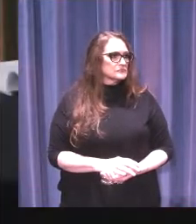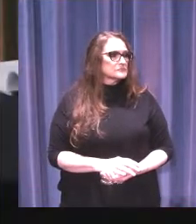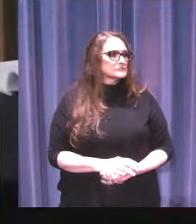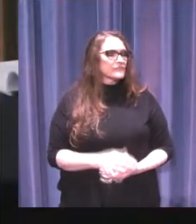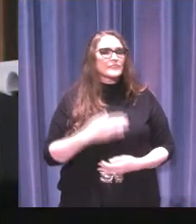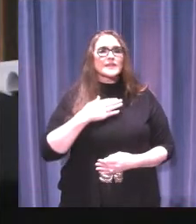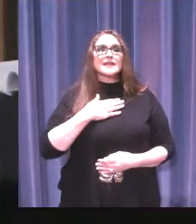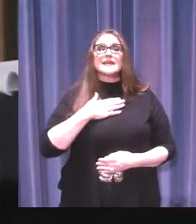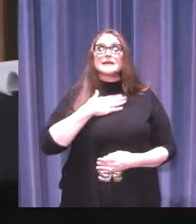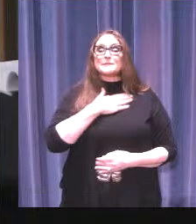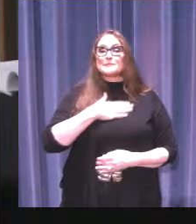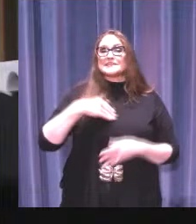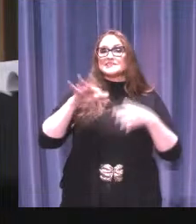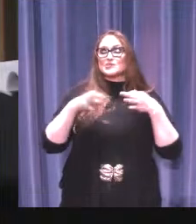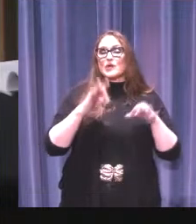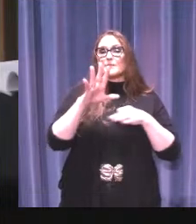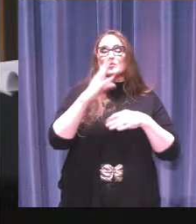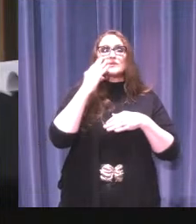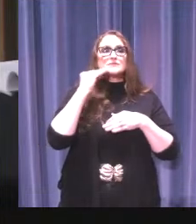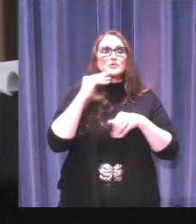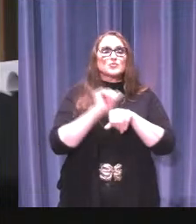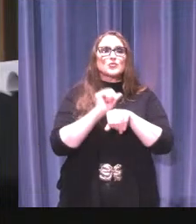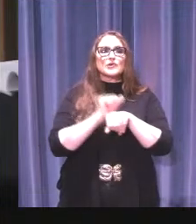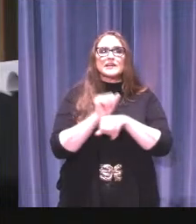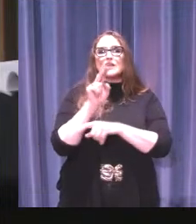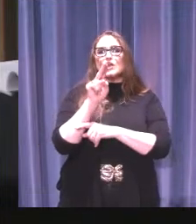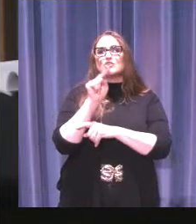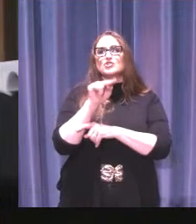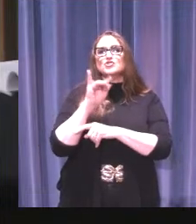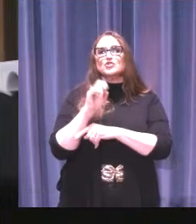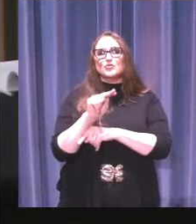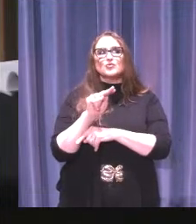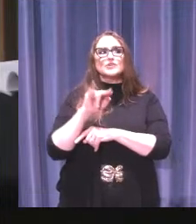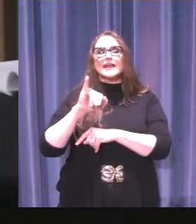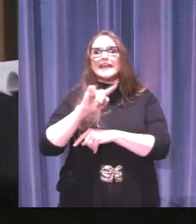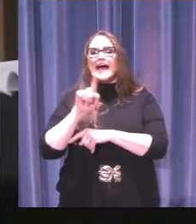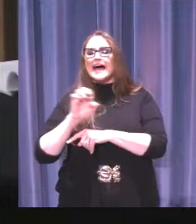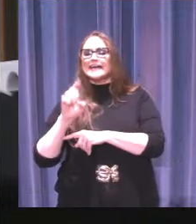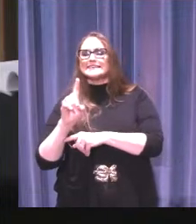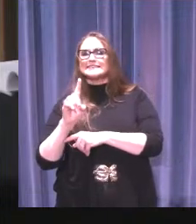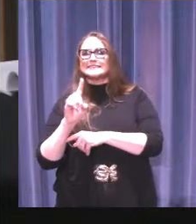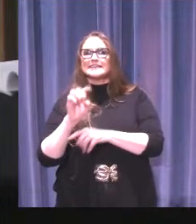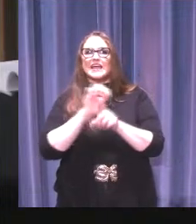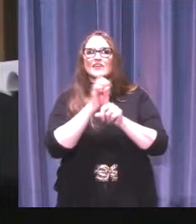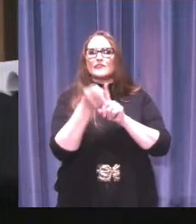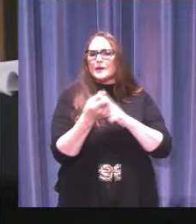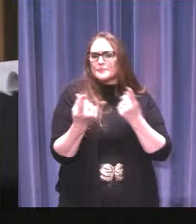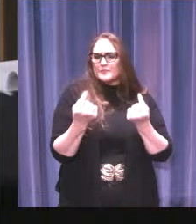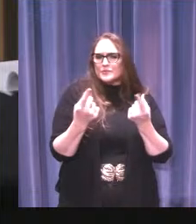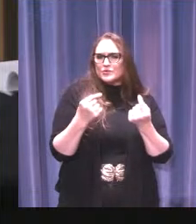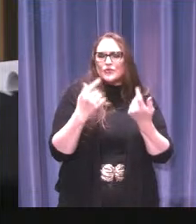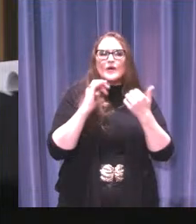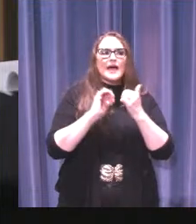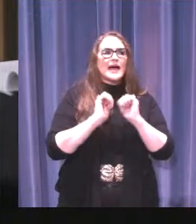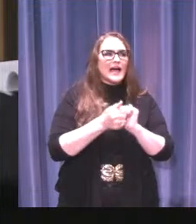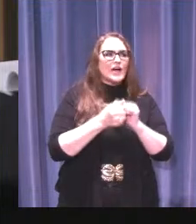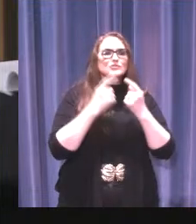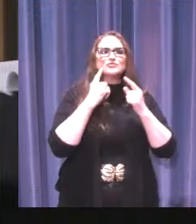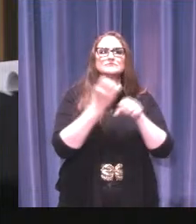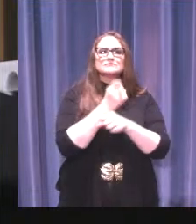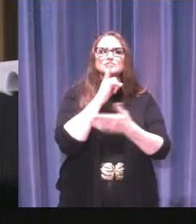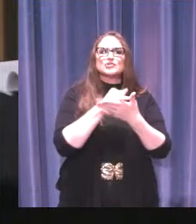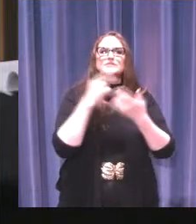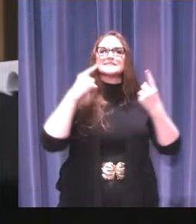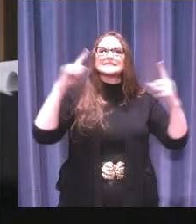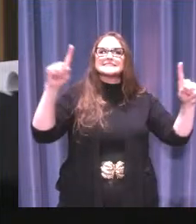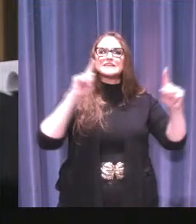Please describe your experience working in a unionized environment and what you have done to ensure successful working relationships.